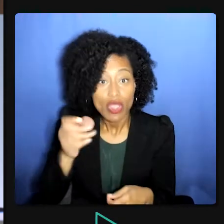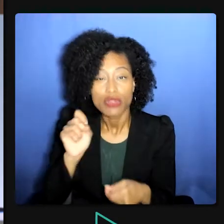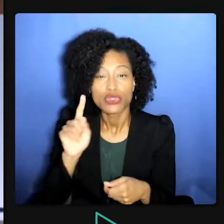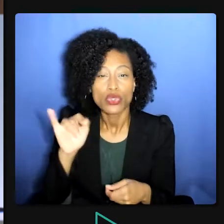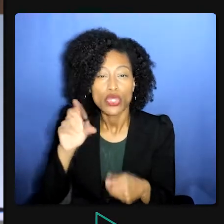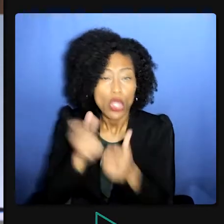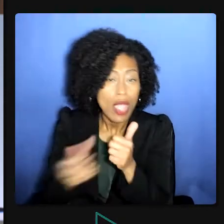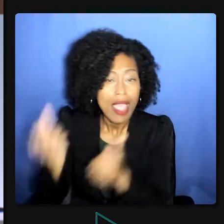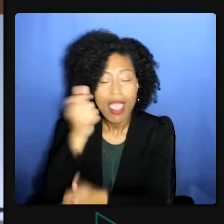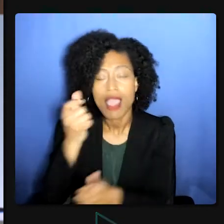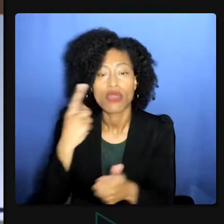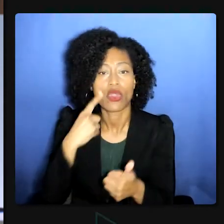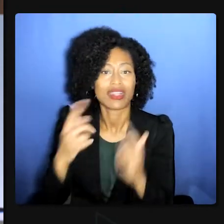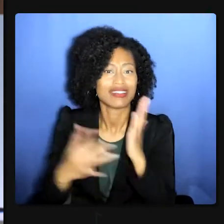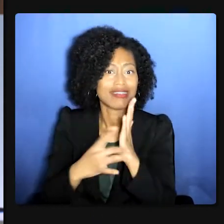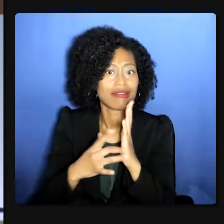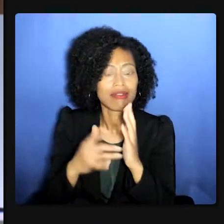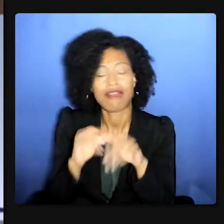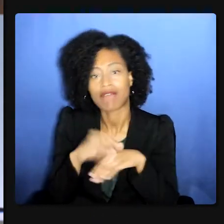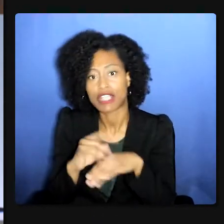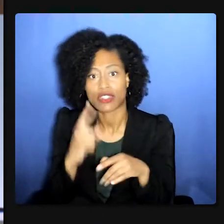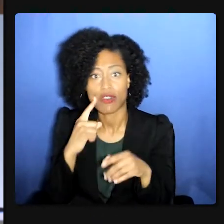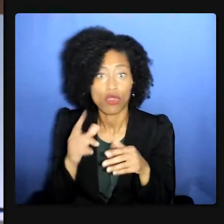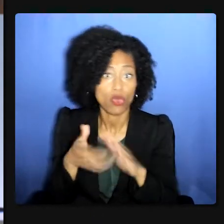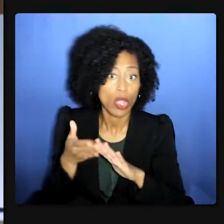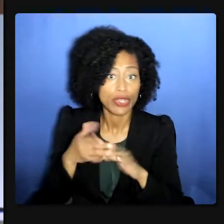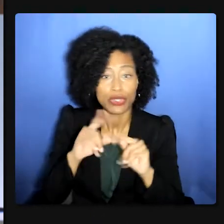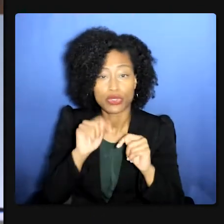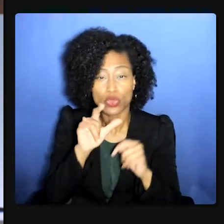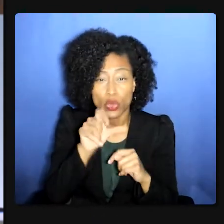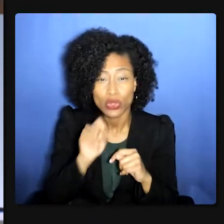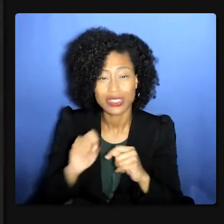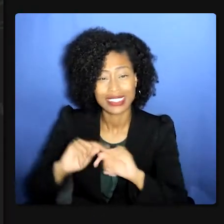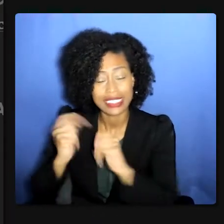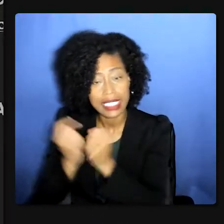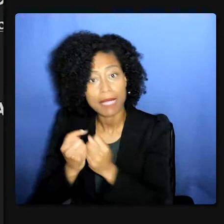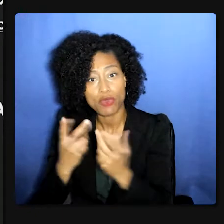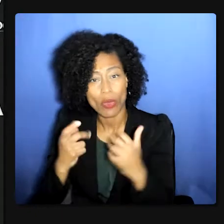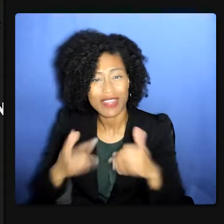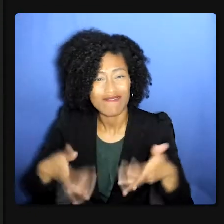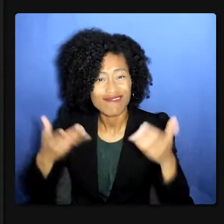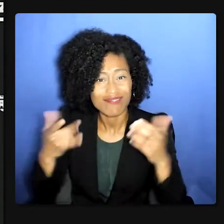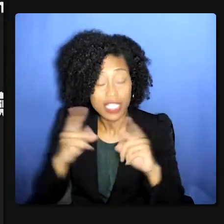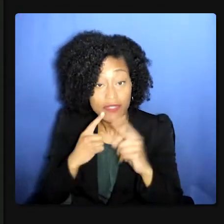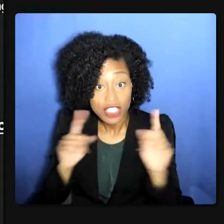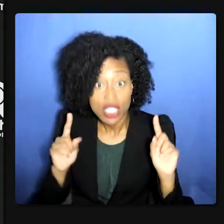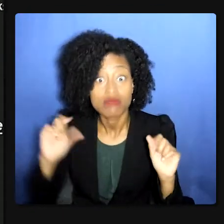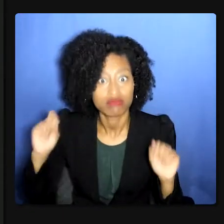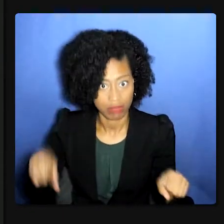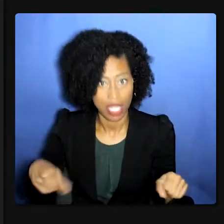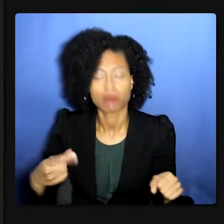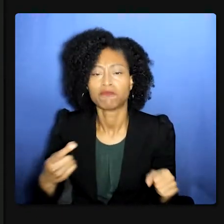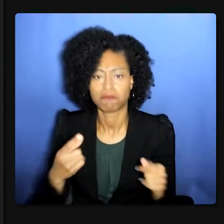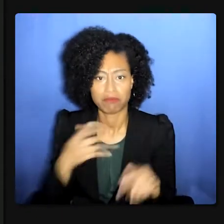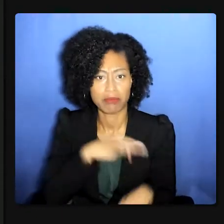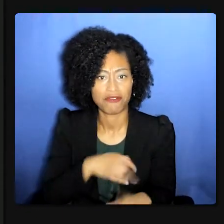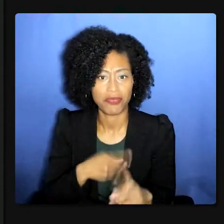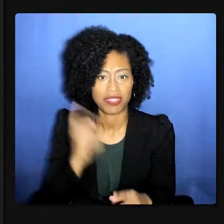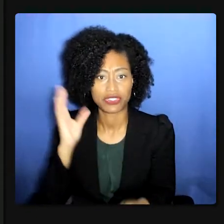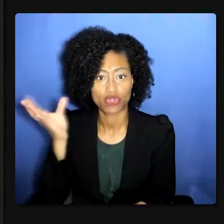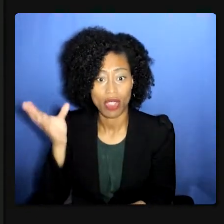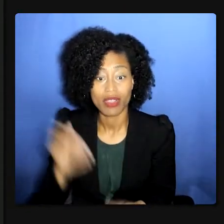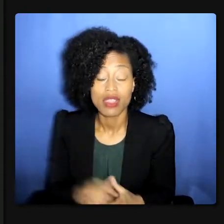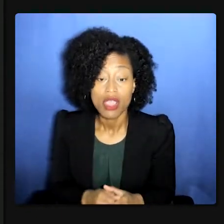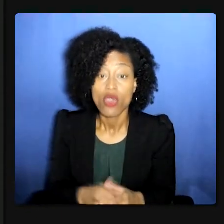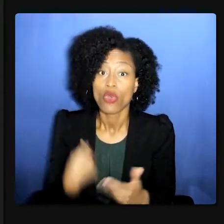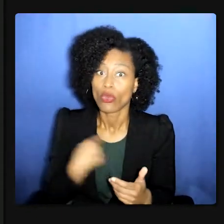tools and engines teams looking to increase development efficiency. In Azure Gaming, we're constantly talking with game